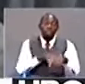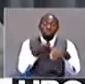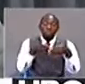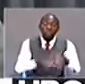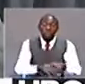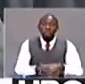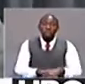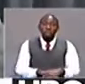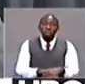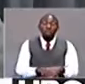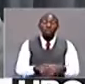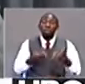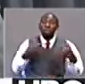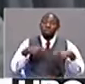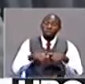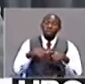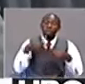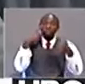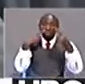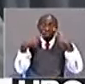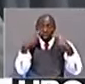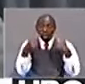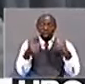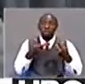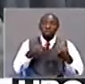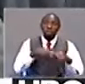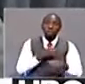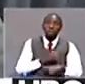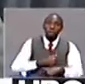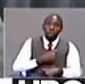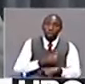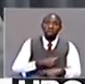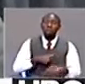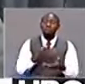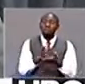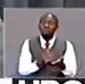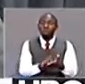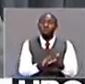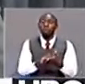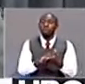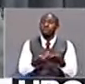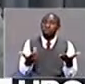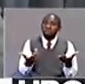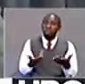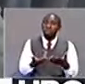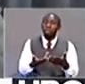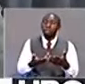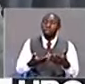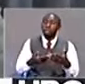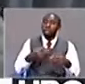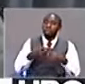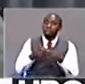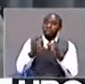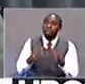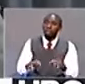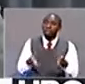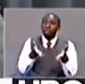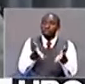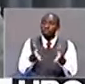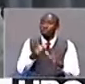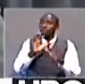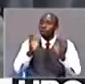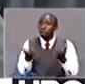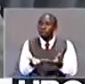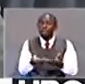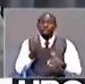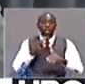are crying because of the community wealth that he left in the world. He touched the life of people. He did not think about touching his